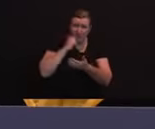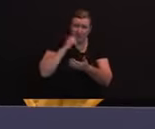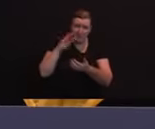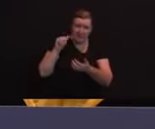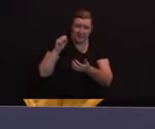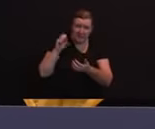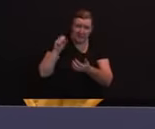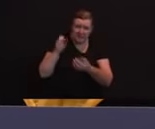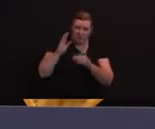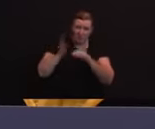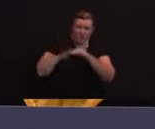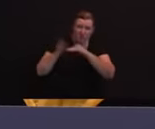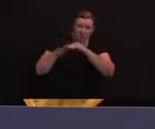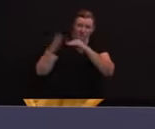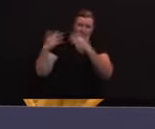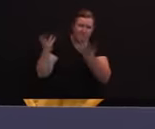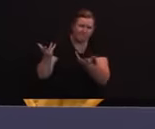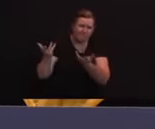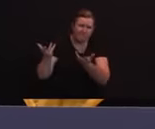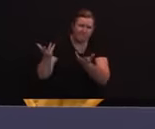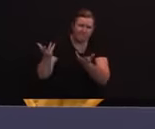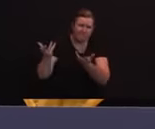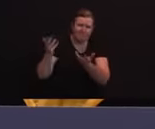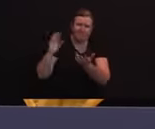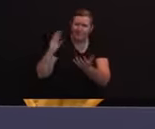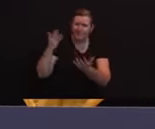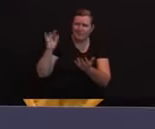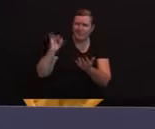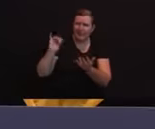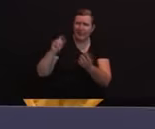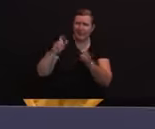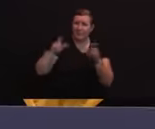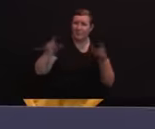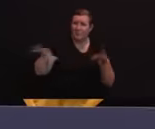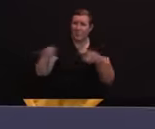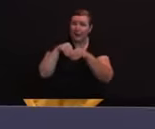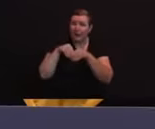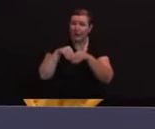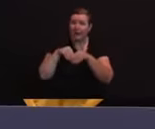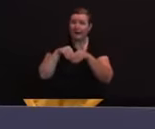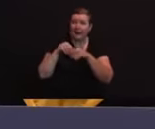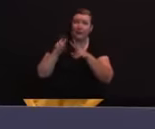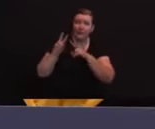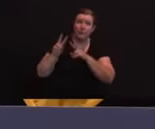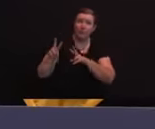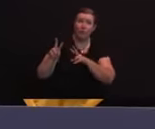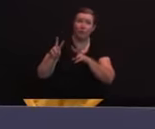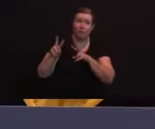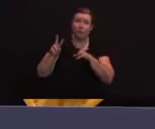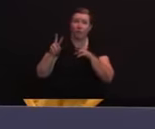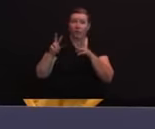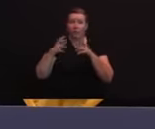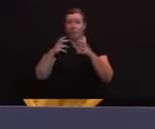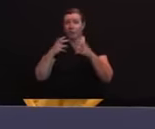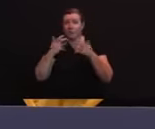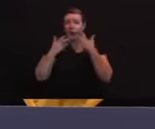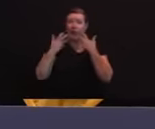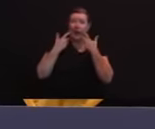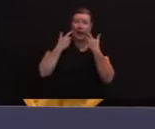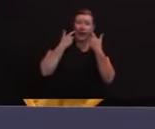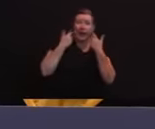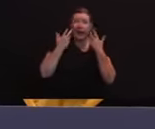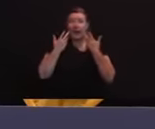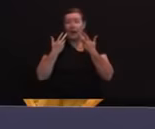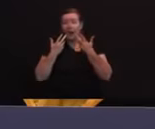to go up? Because it would seem that, you know, people at weddings and funerals are crying, screaming, laughing. I mean, there's a lot